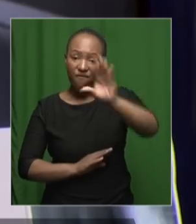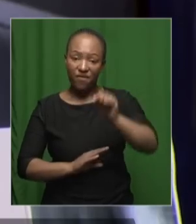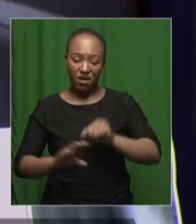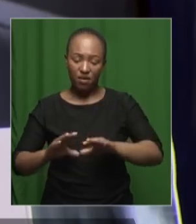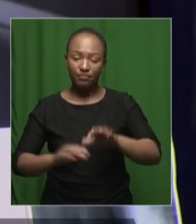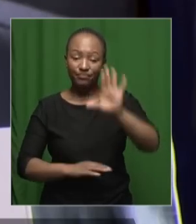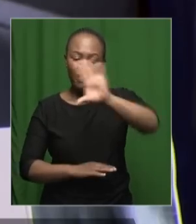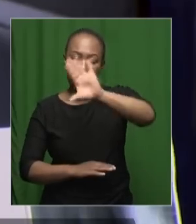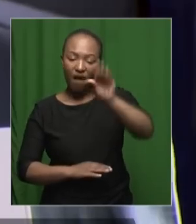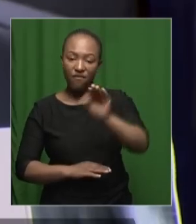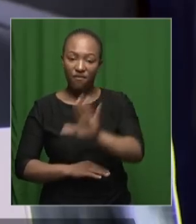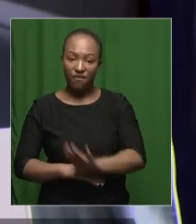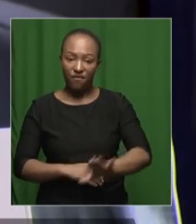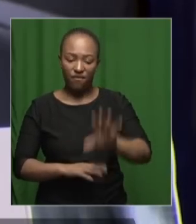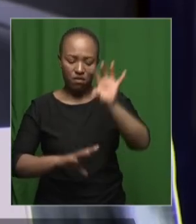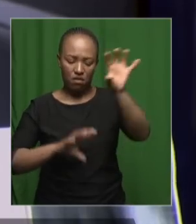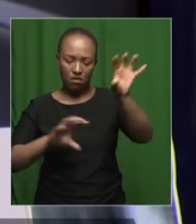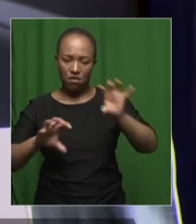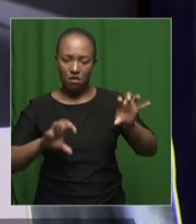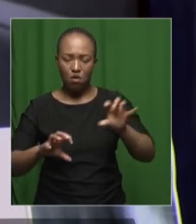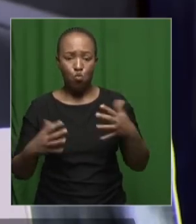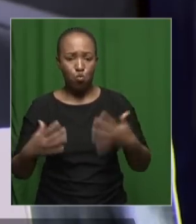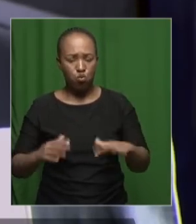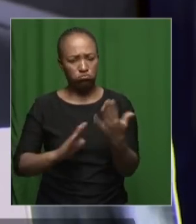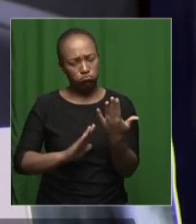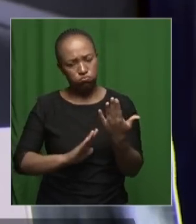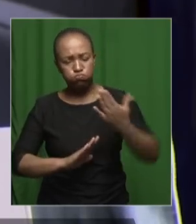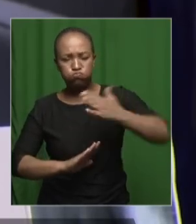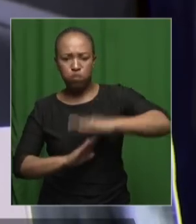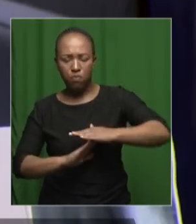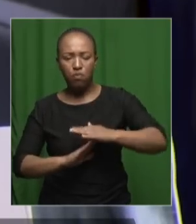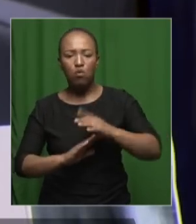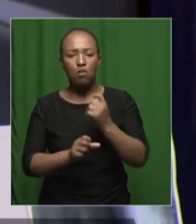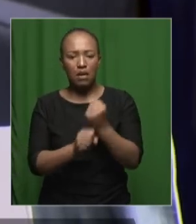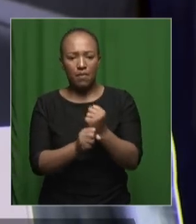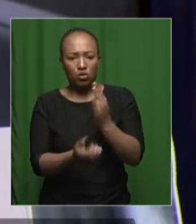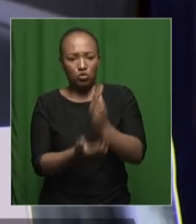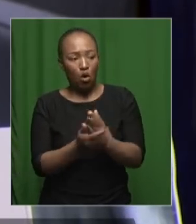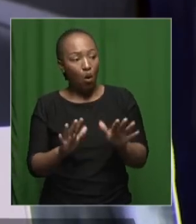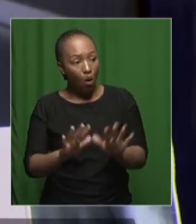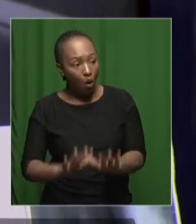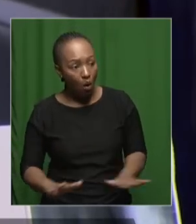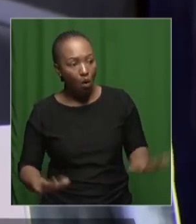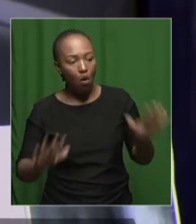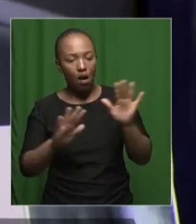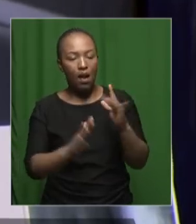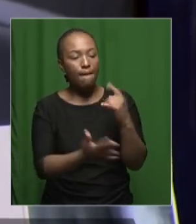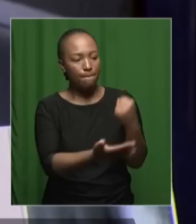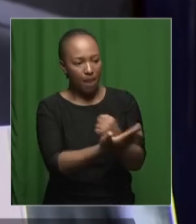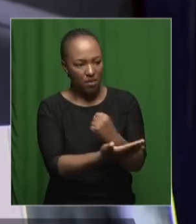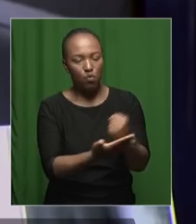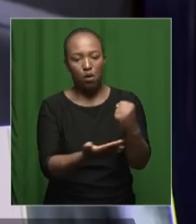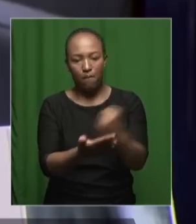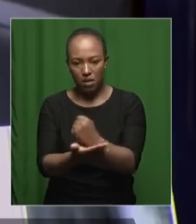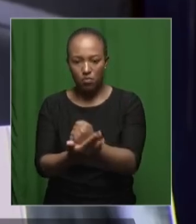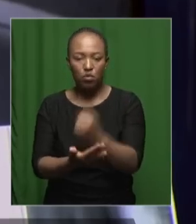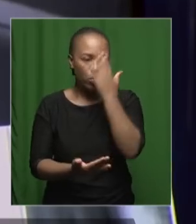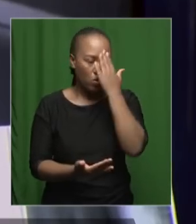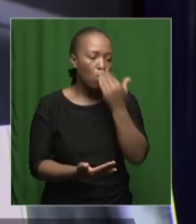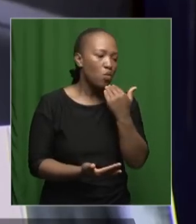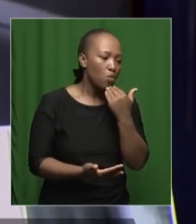that everybody has got one passport, everybody is identifiable. We agree with everybody being identifiable, having a